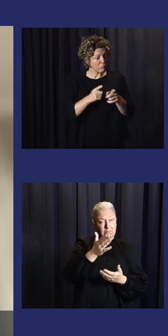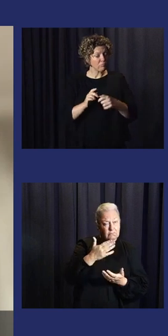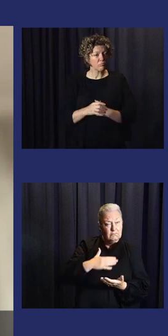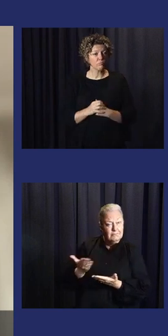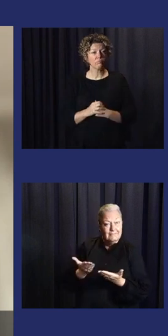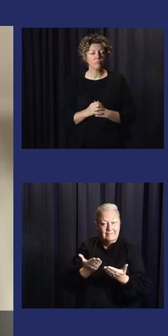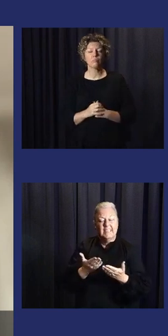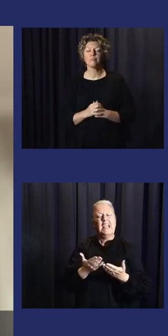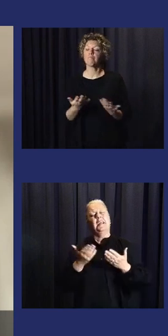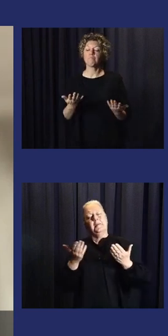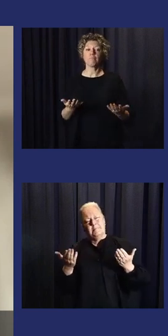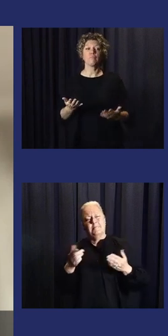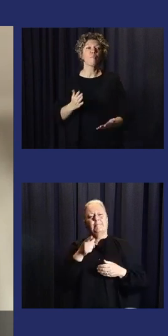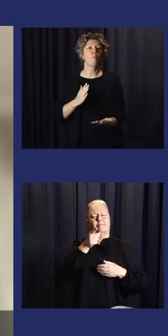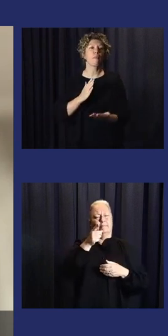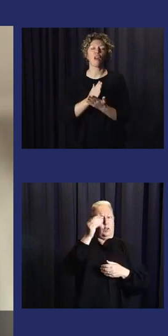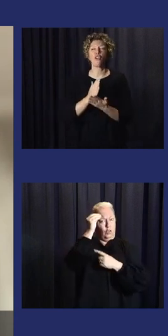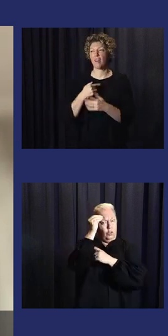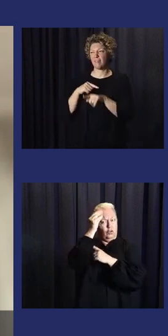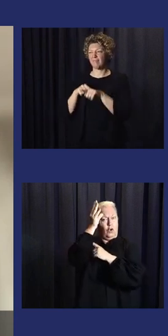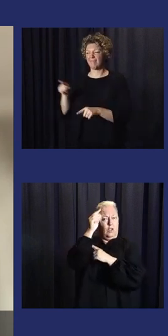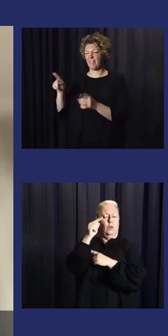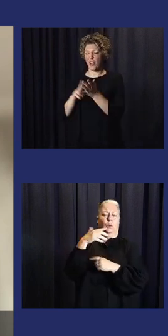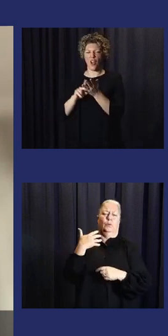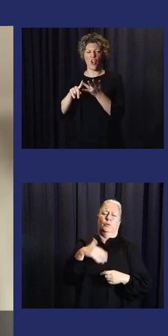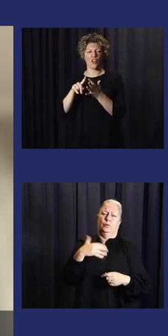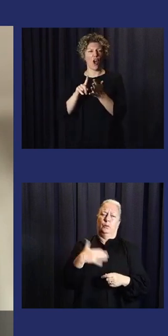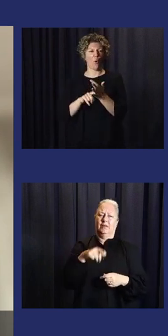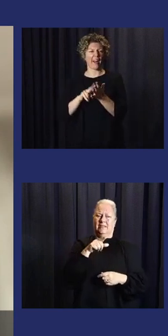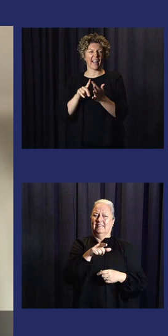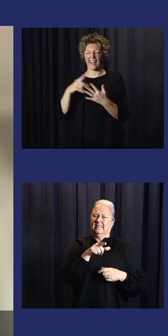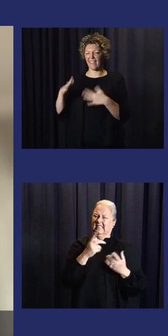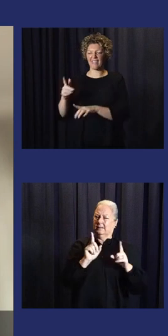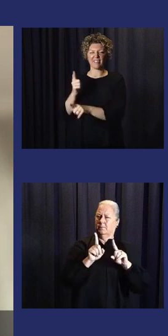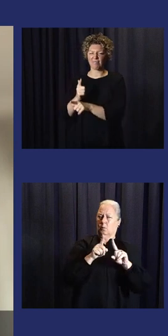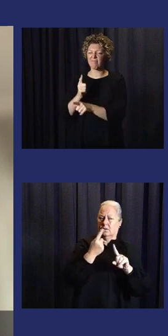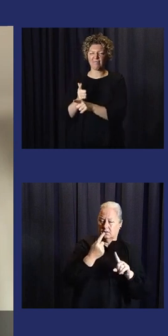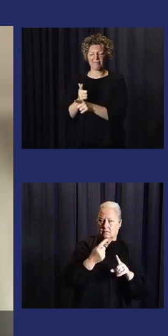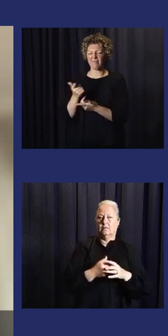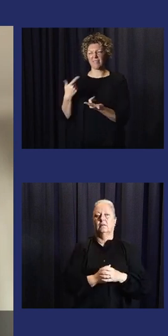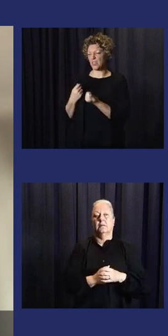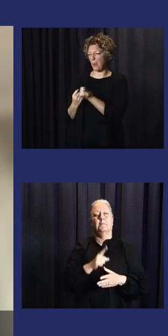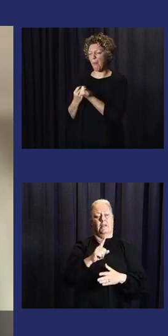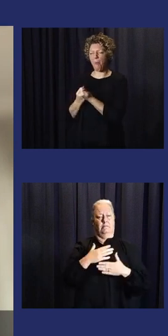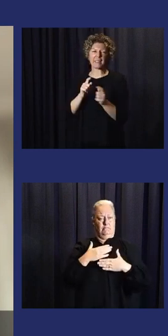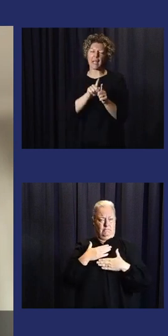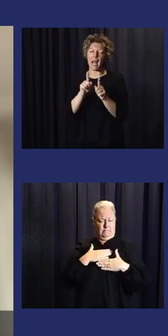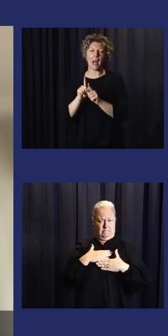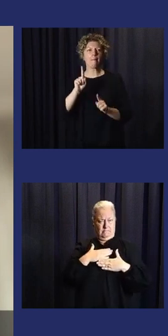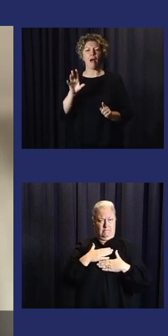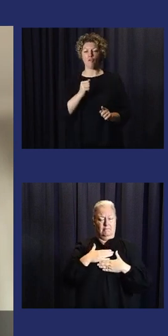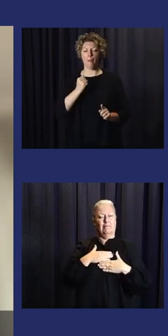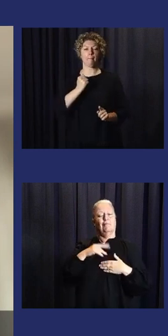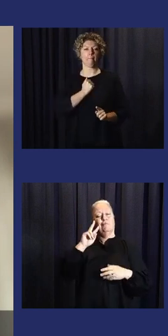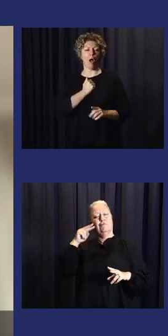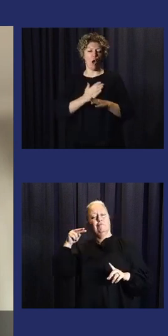I suppose, Nolene's really put some powerful framing to it, but I suppose coming from my